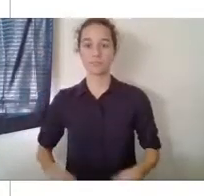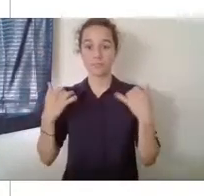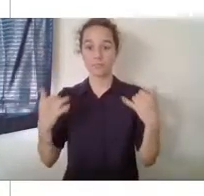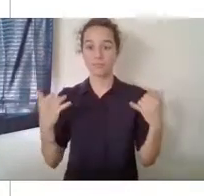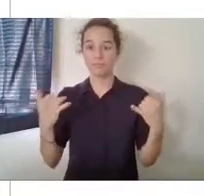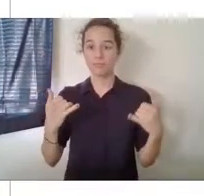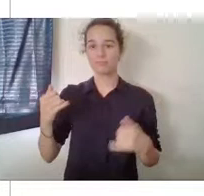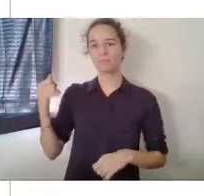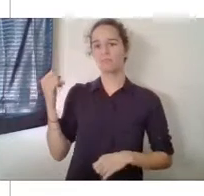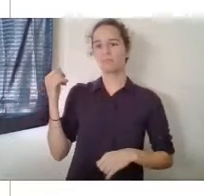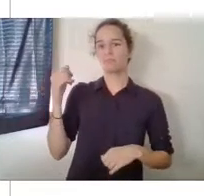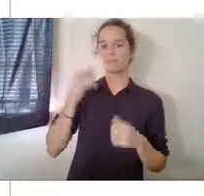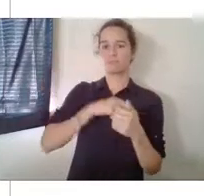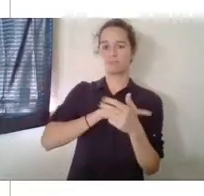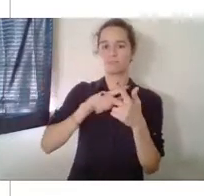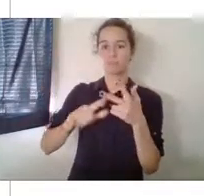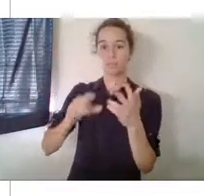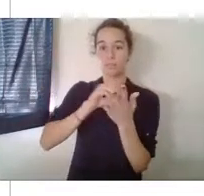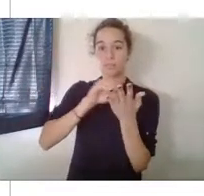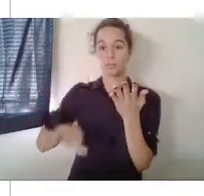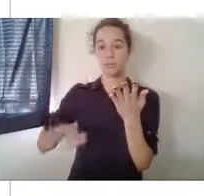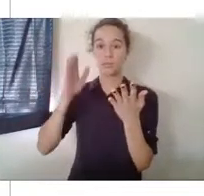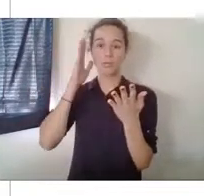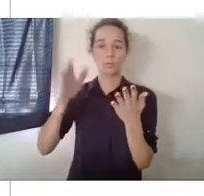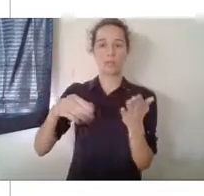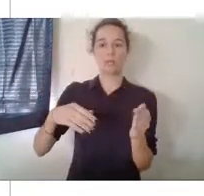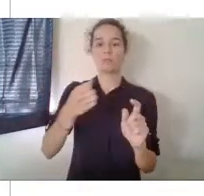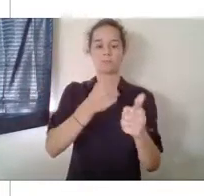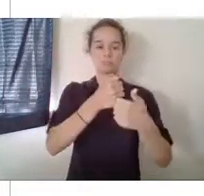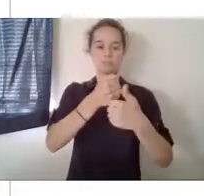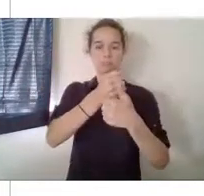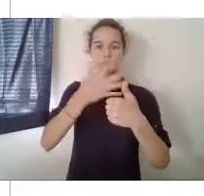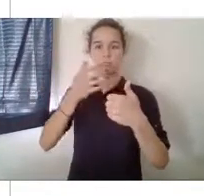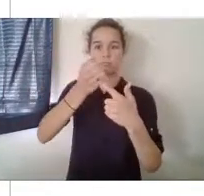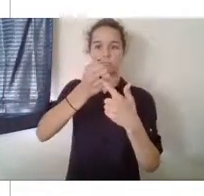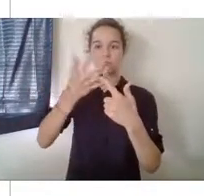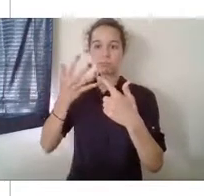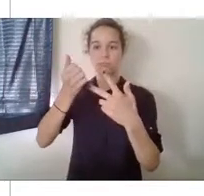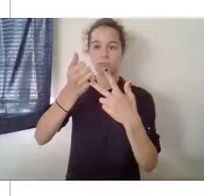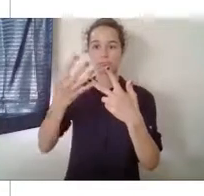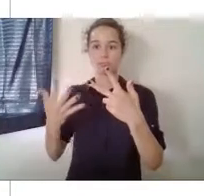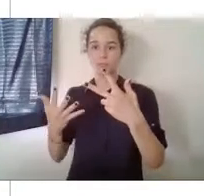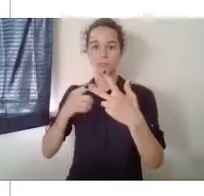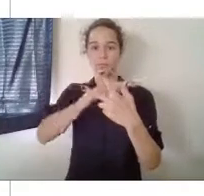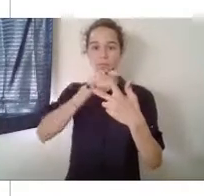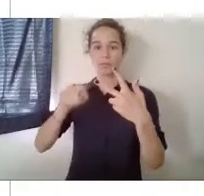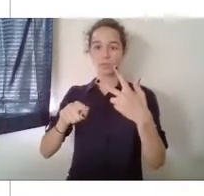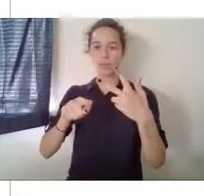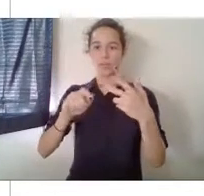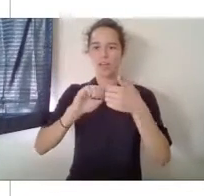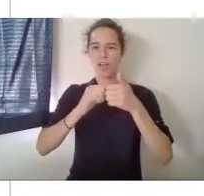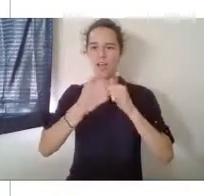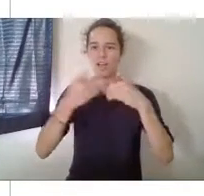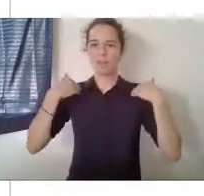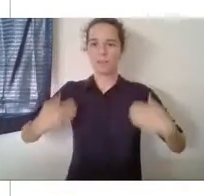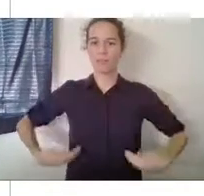success. Jung-Joon is then going to talk about how gestures to strengthen your message. Finally, Jennifer is going to close us out with how we think